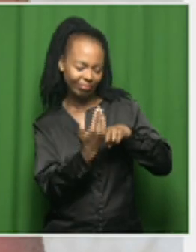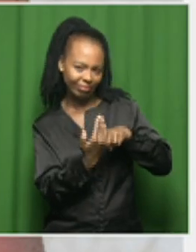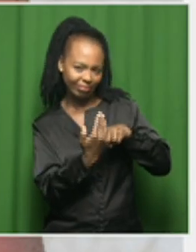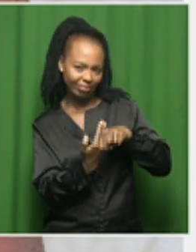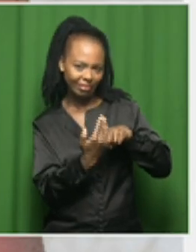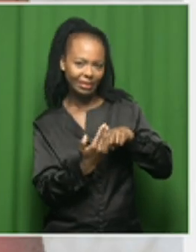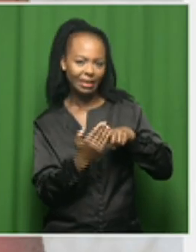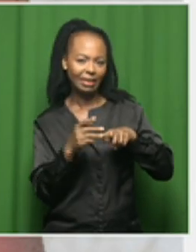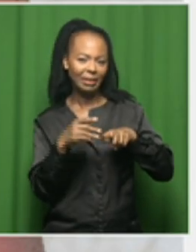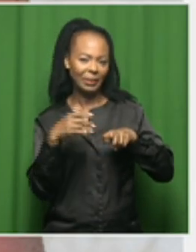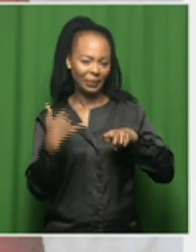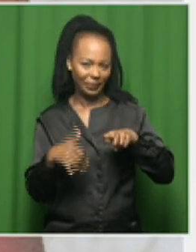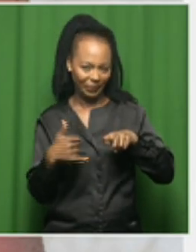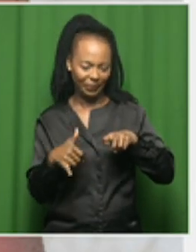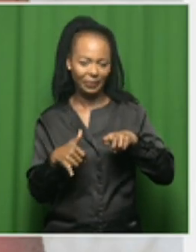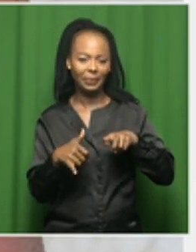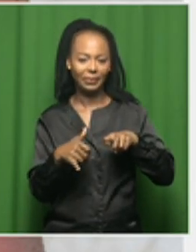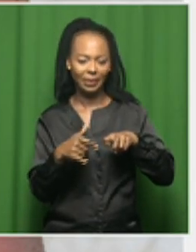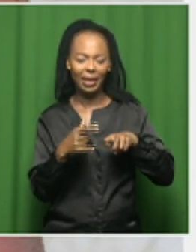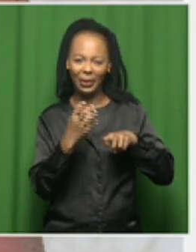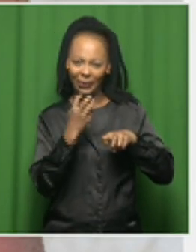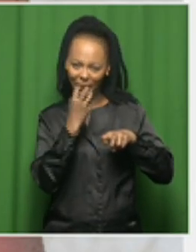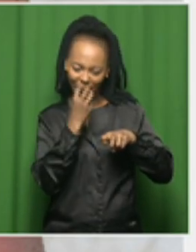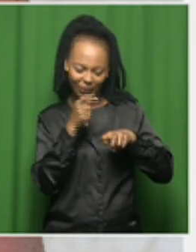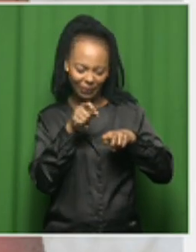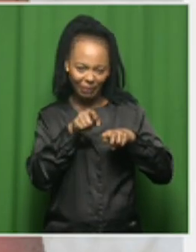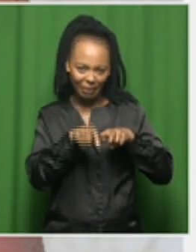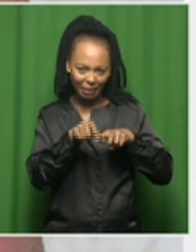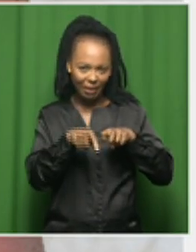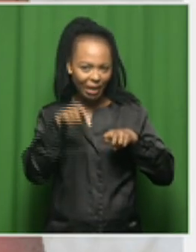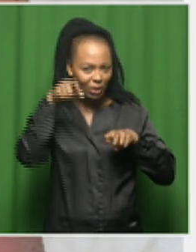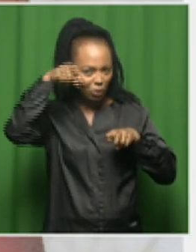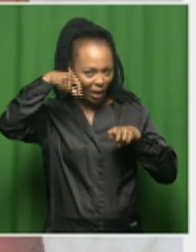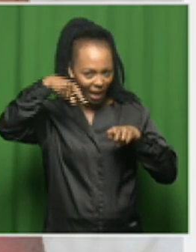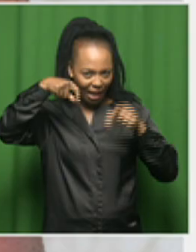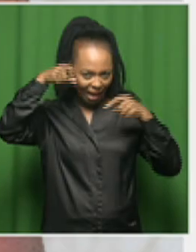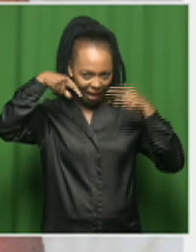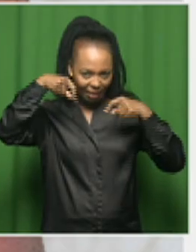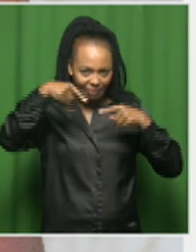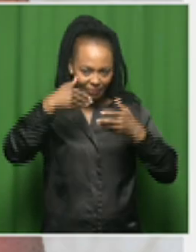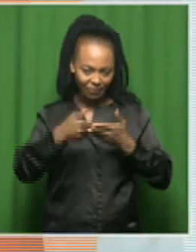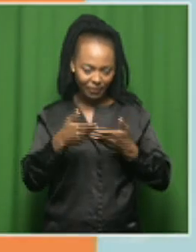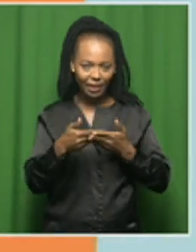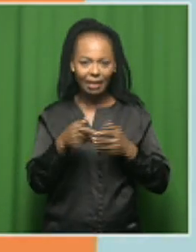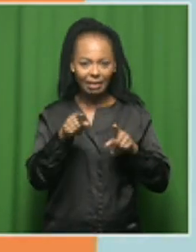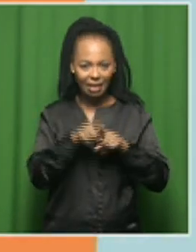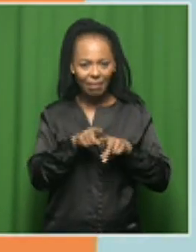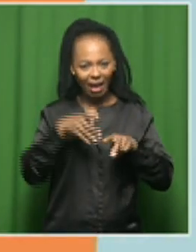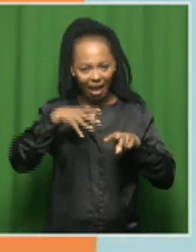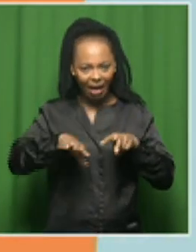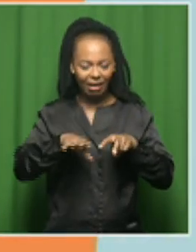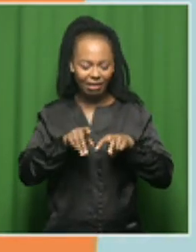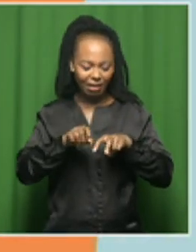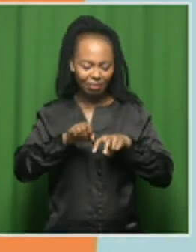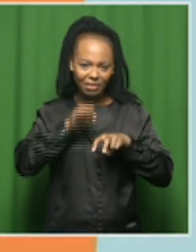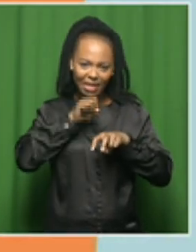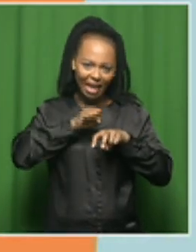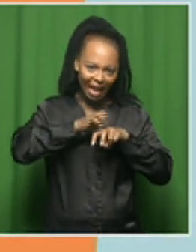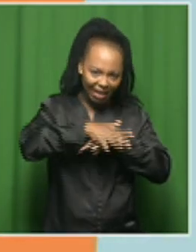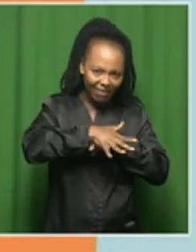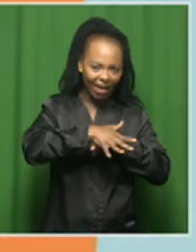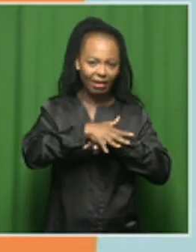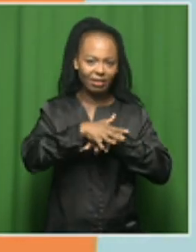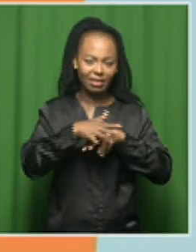your body. Gout most commonly affects your big toe joint, but it can also affect other joints, including your knees, your